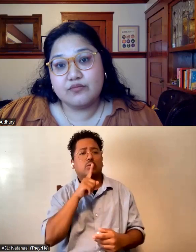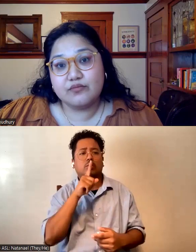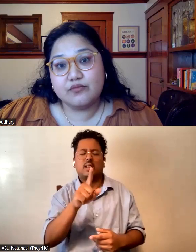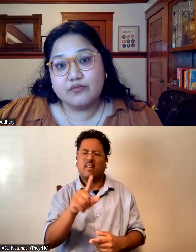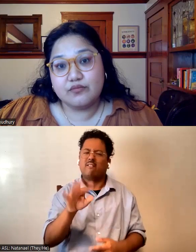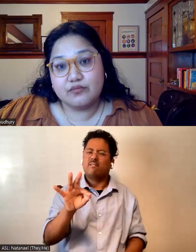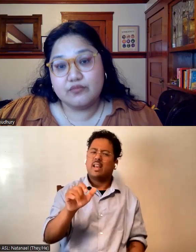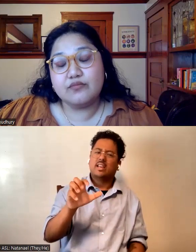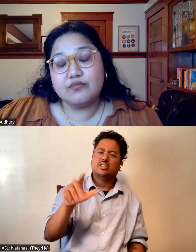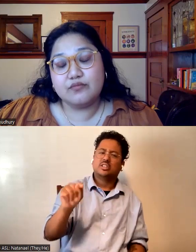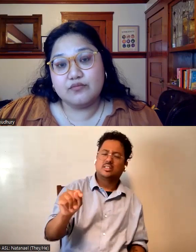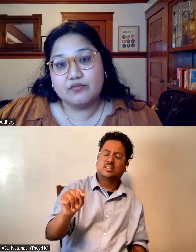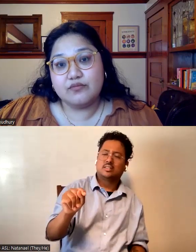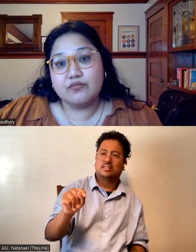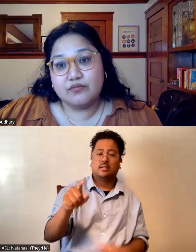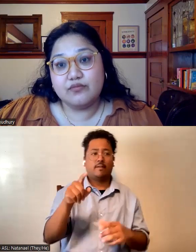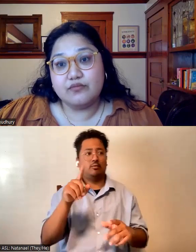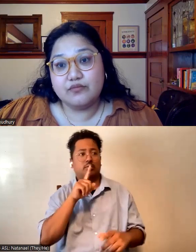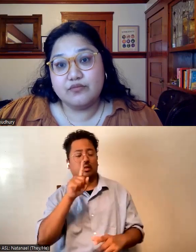fascist, proto-fascist symbols.